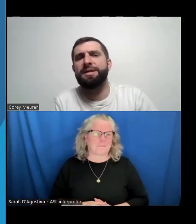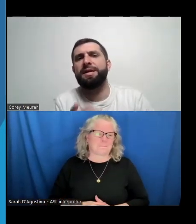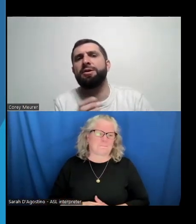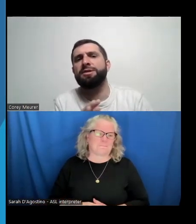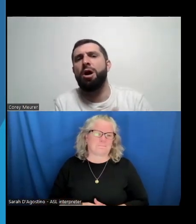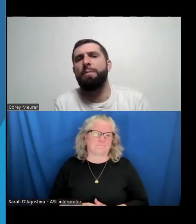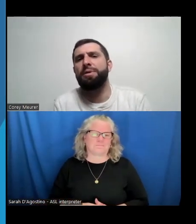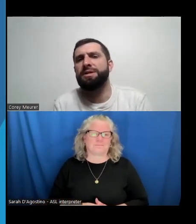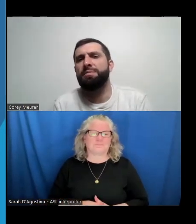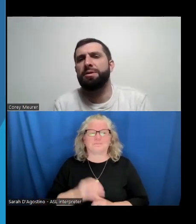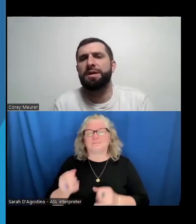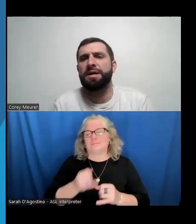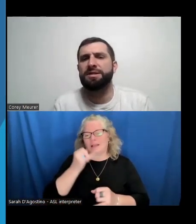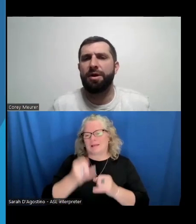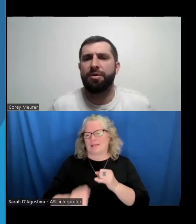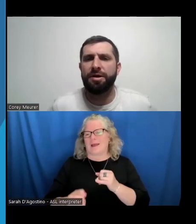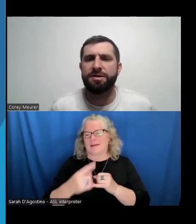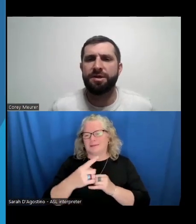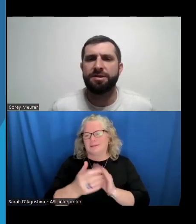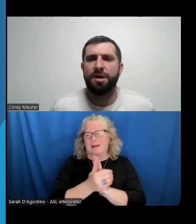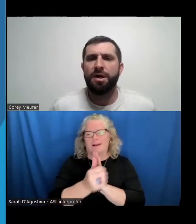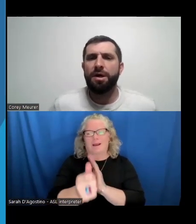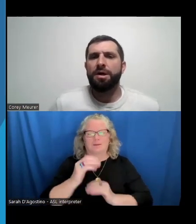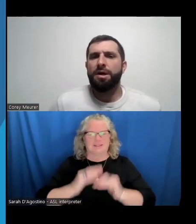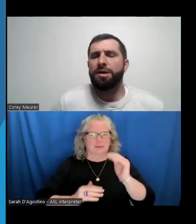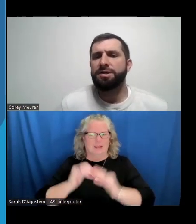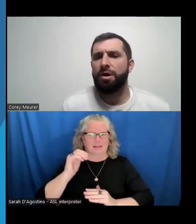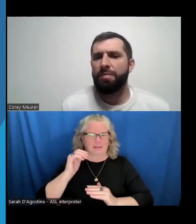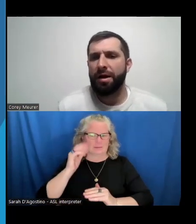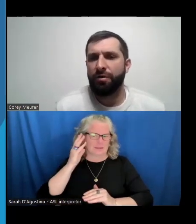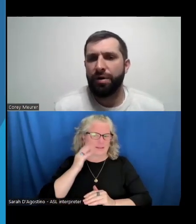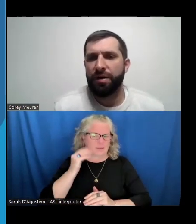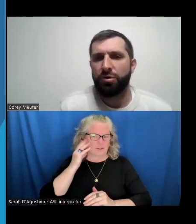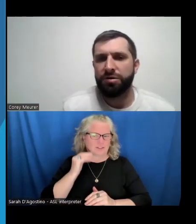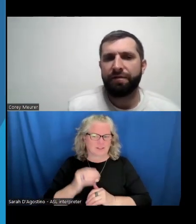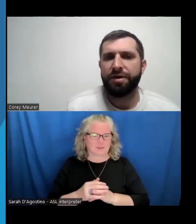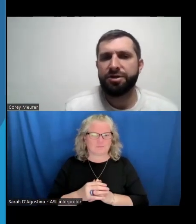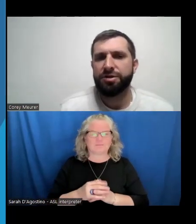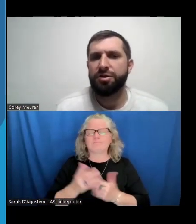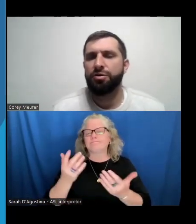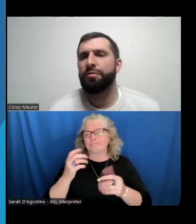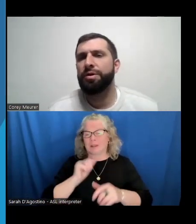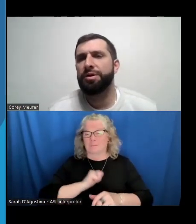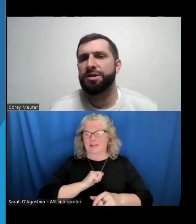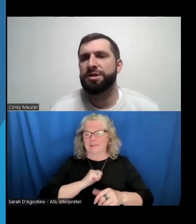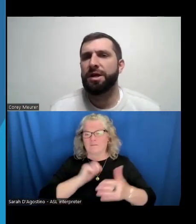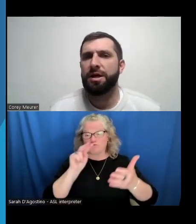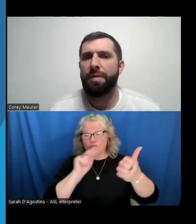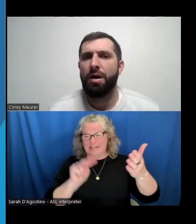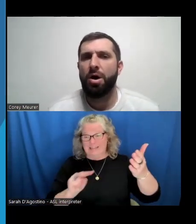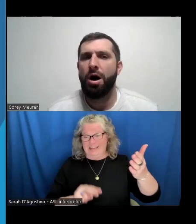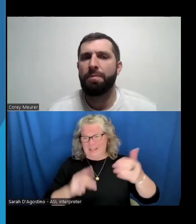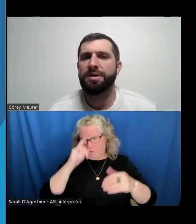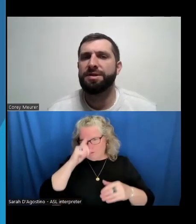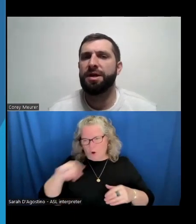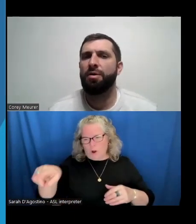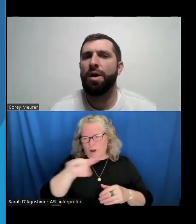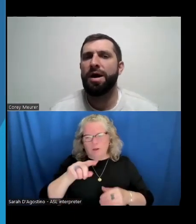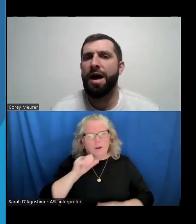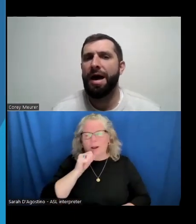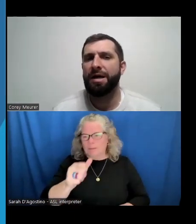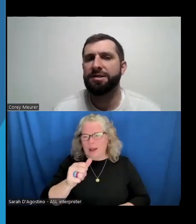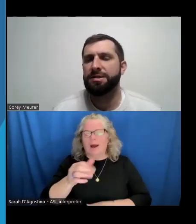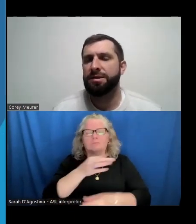then the last thing here is competency building experiences. So I'm not going to read the whole definition to you, but really just thinking about competency